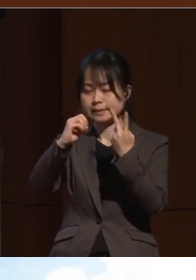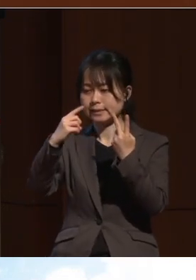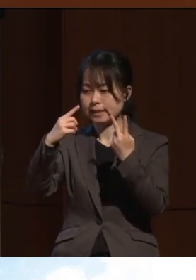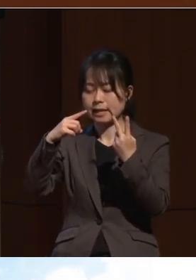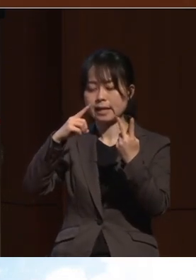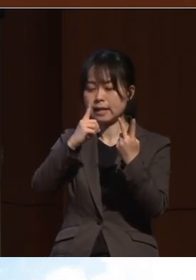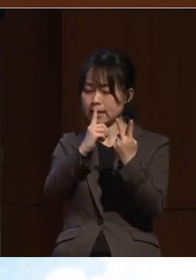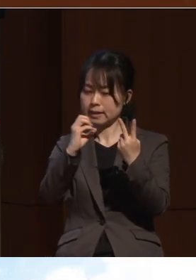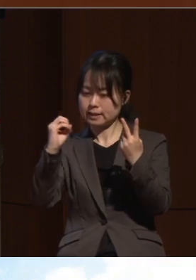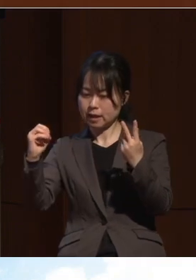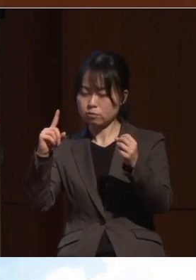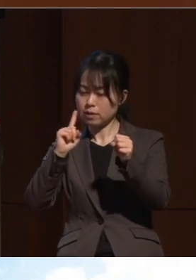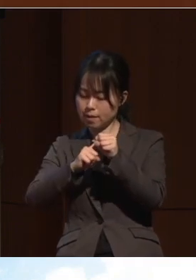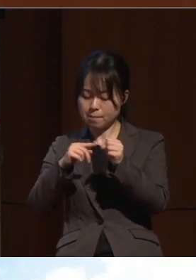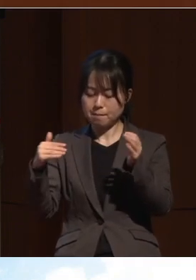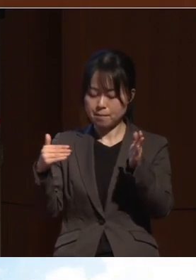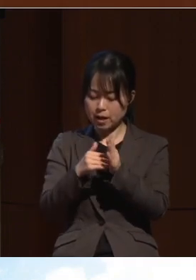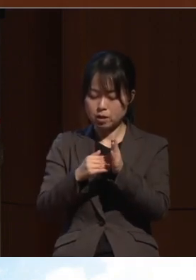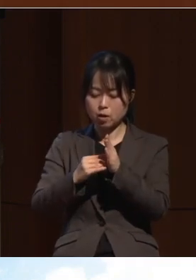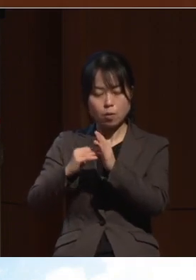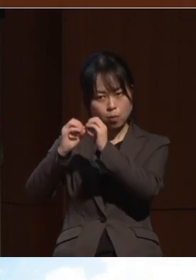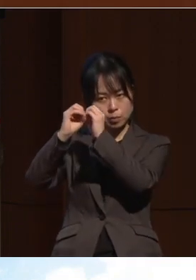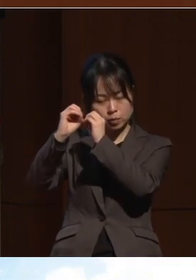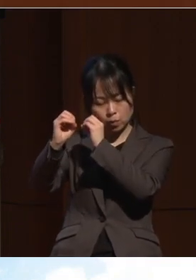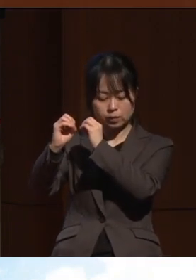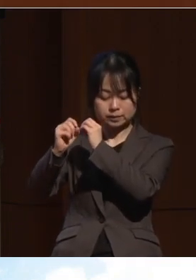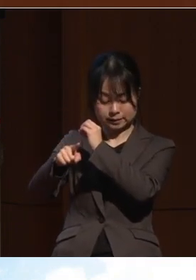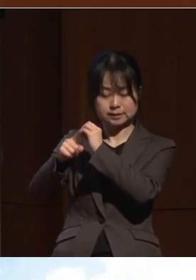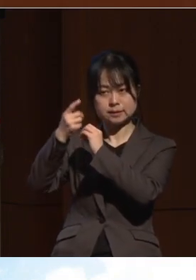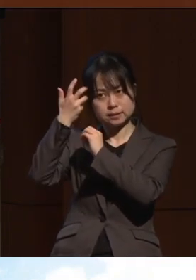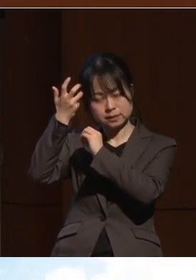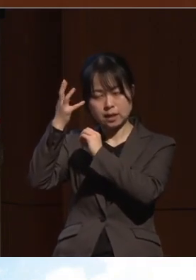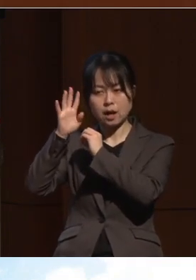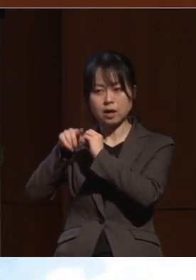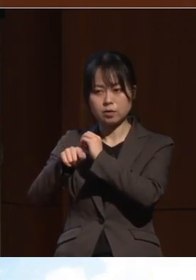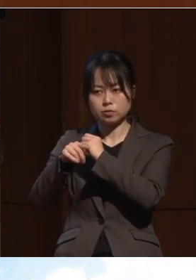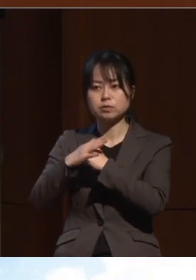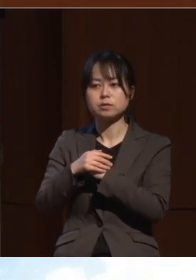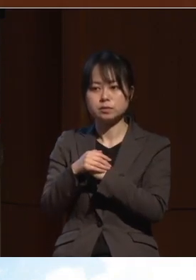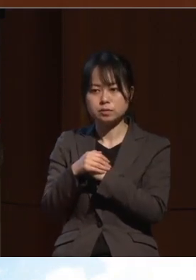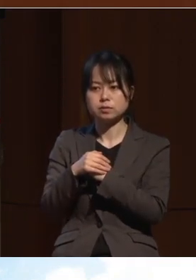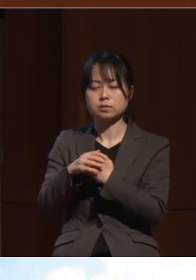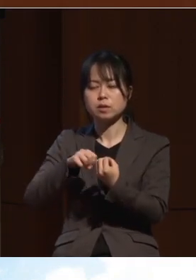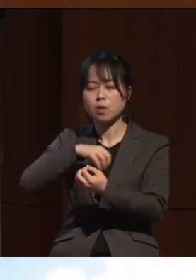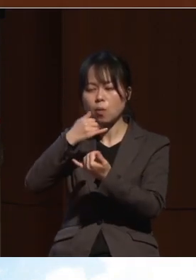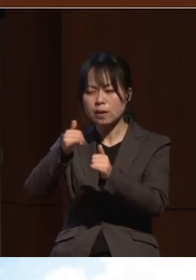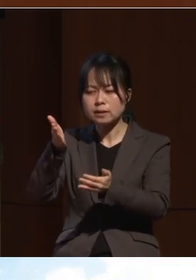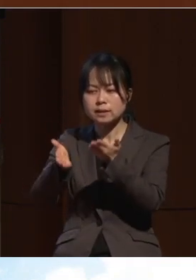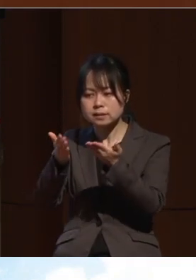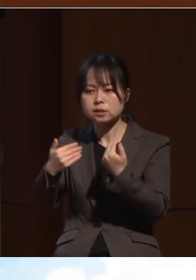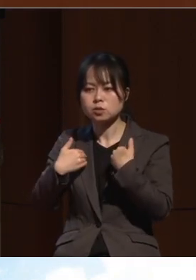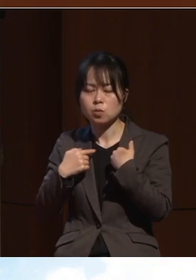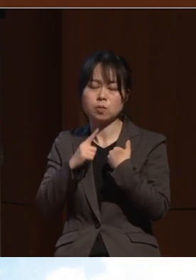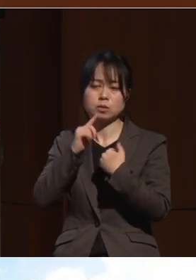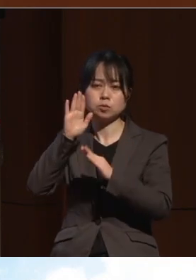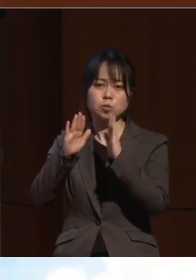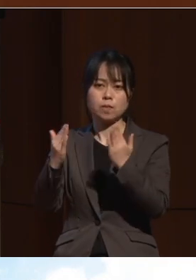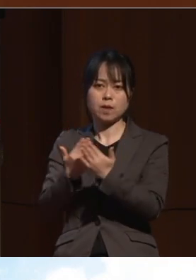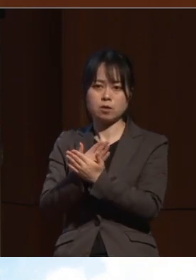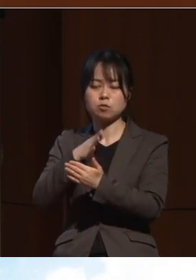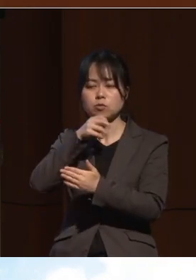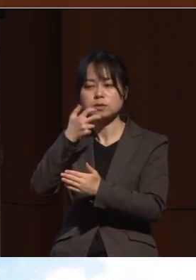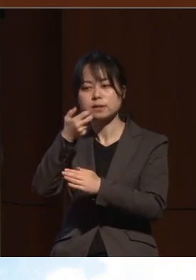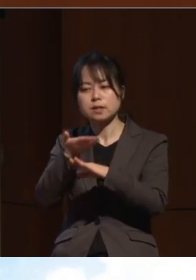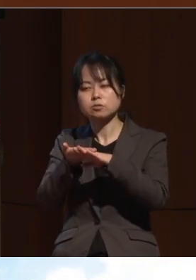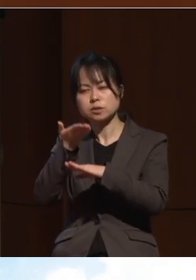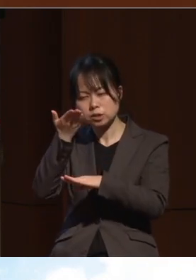will see the rate of dependent, or sorry, the ratio of dependent people who are aged over 70 and unwell to those who are well and